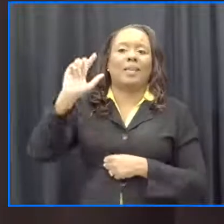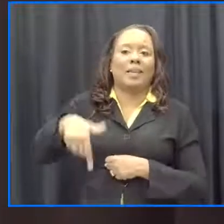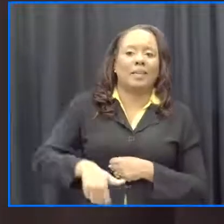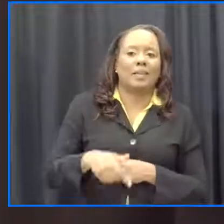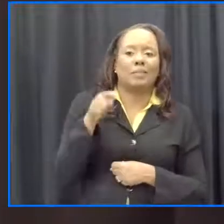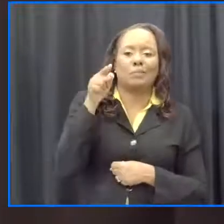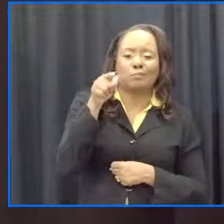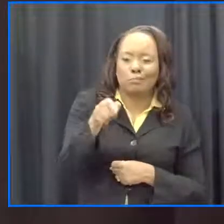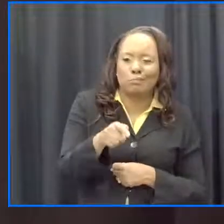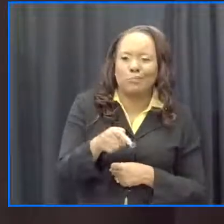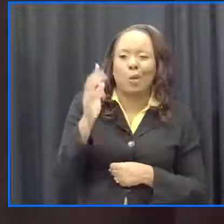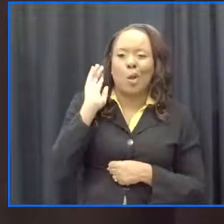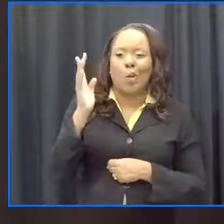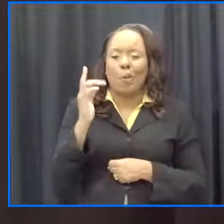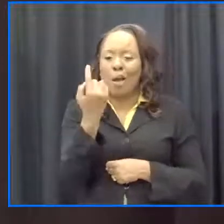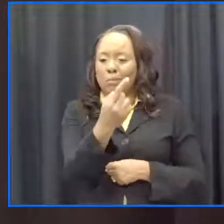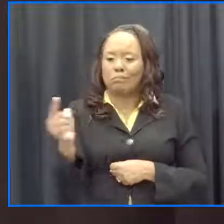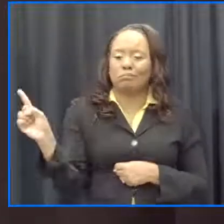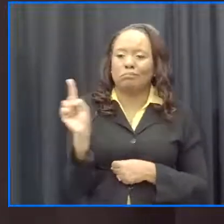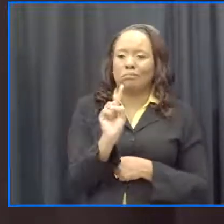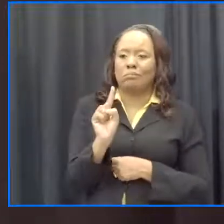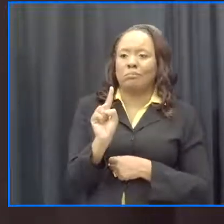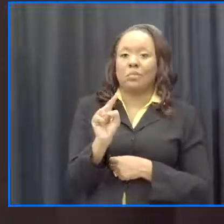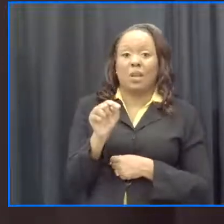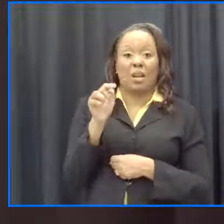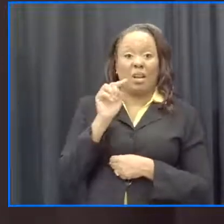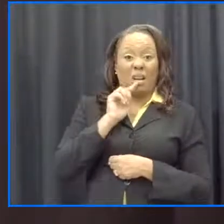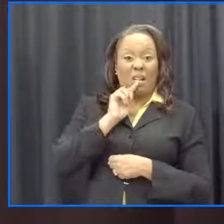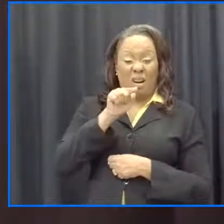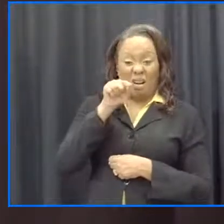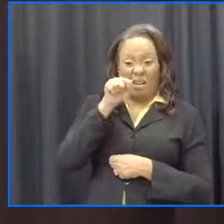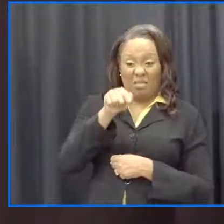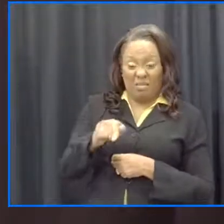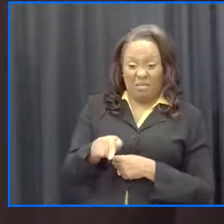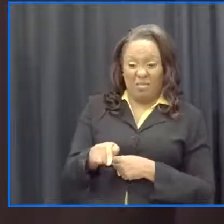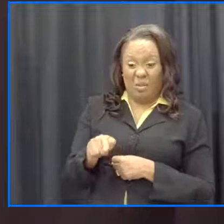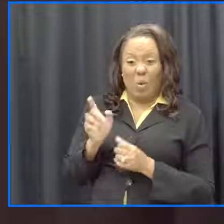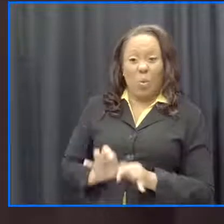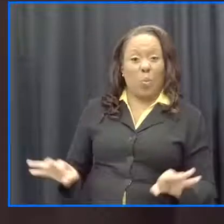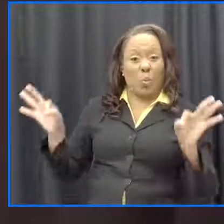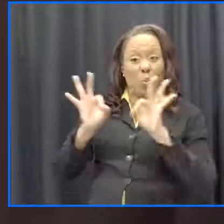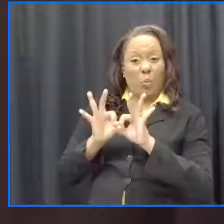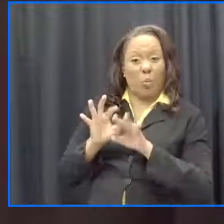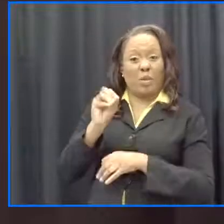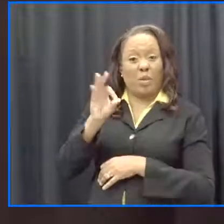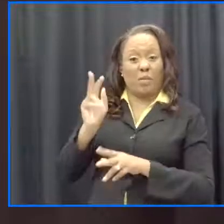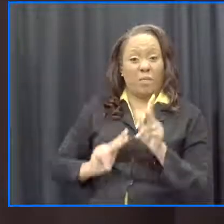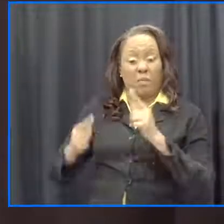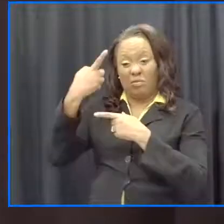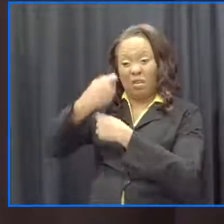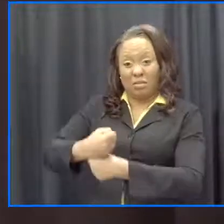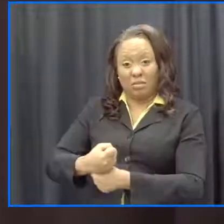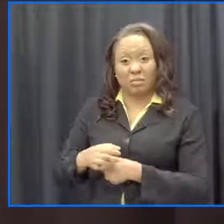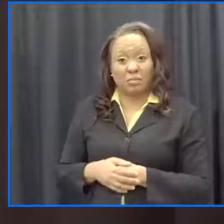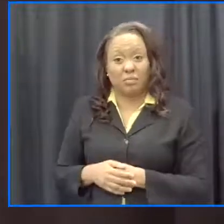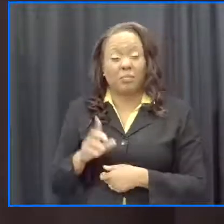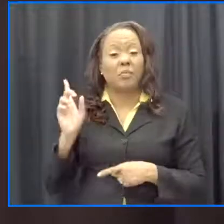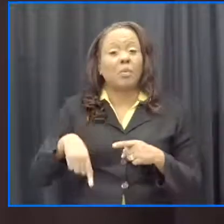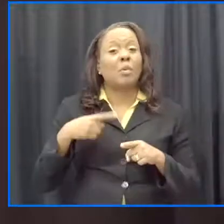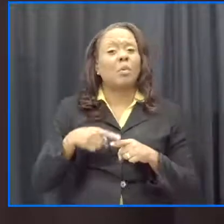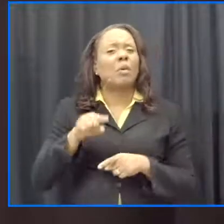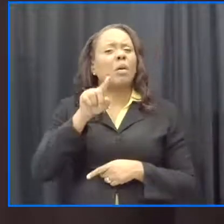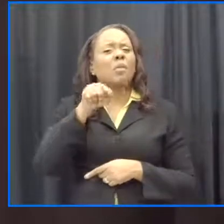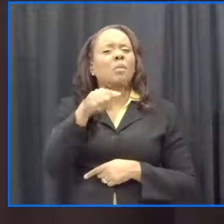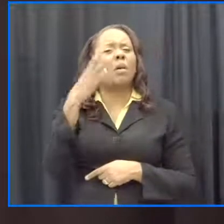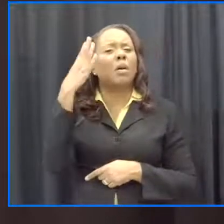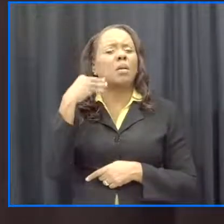lead and worthiest of the people's trust. Turn these few pages in that hour when by dark doubts you